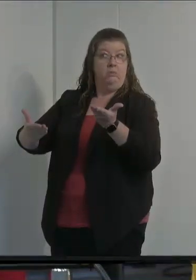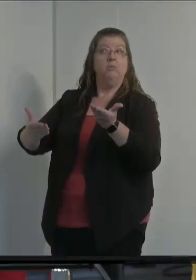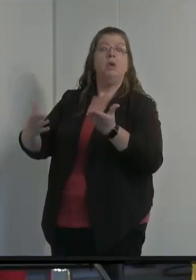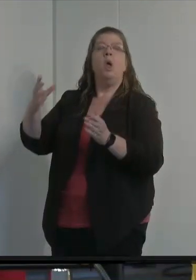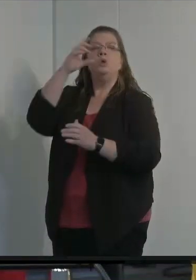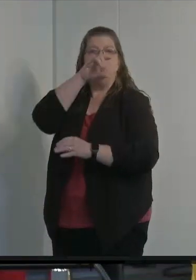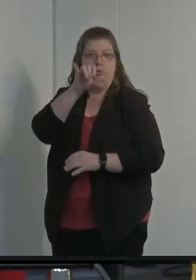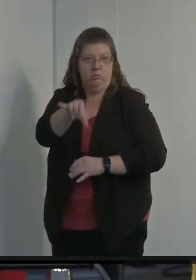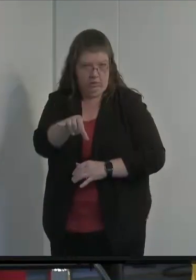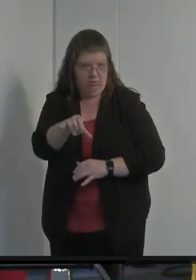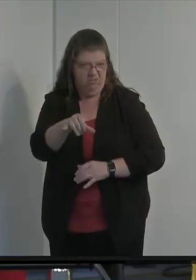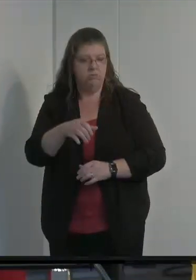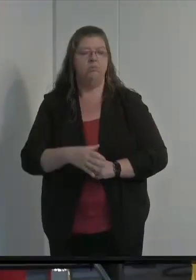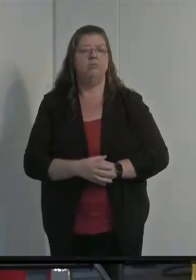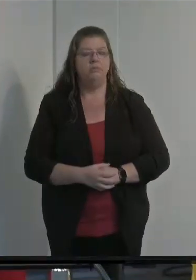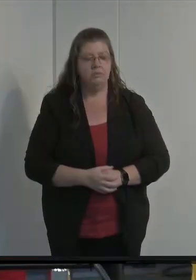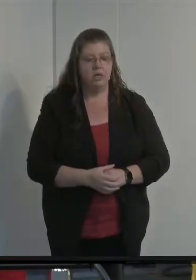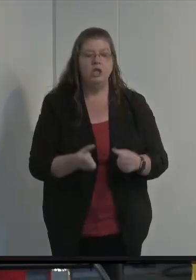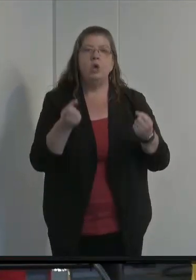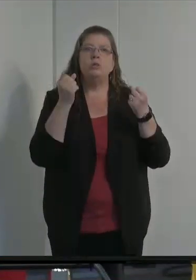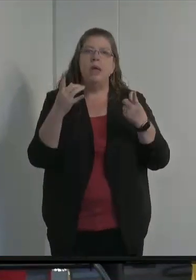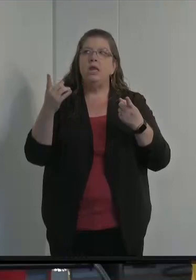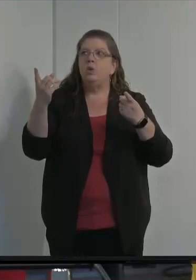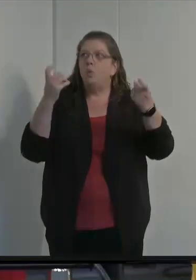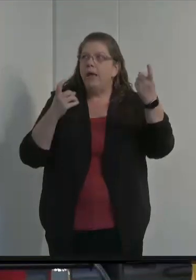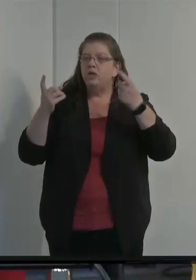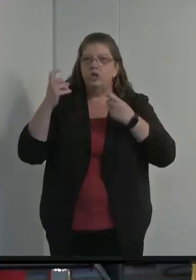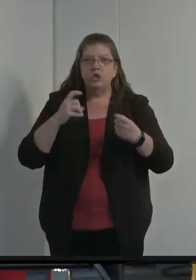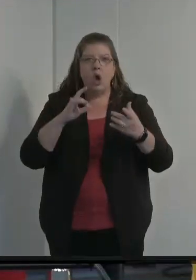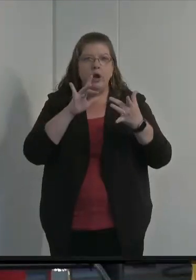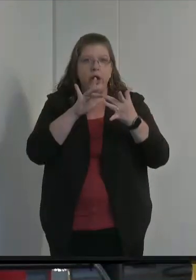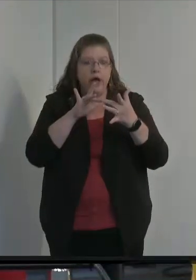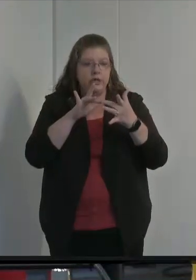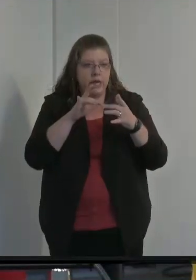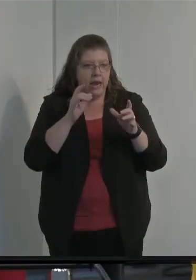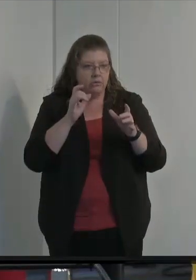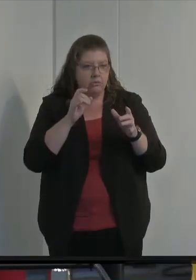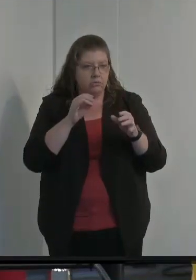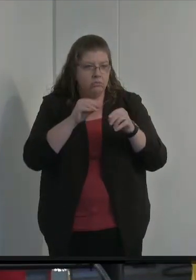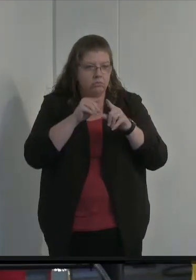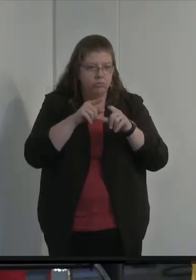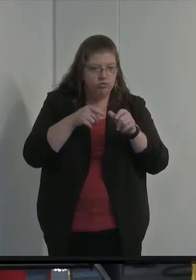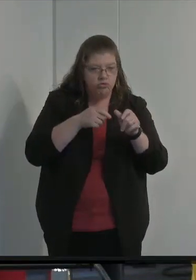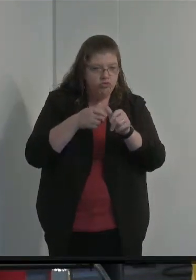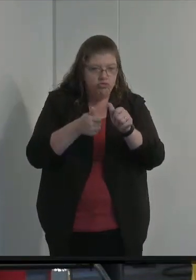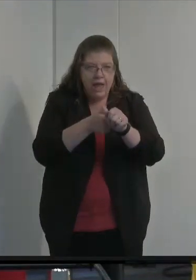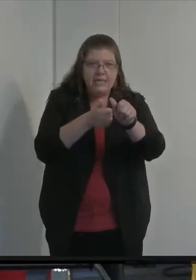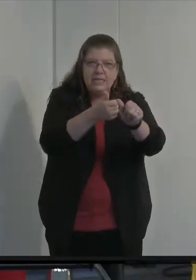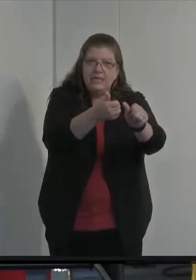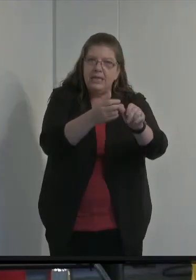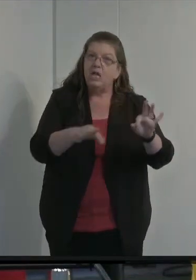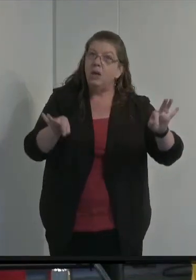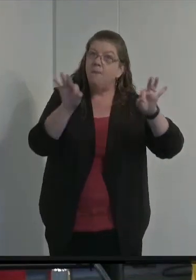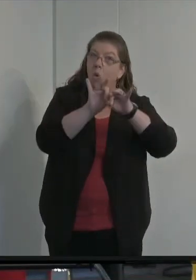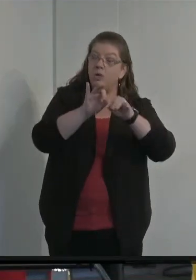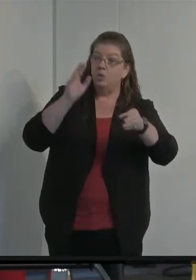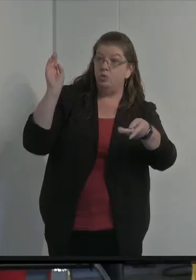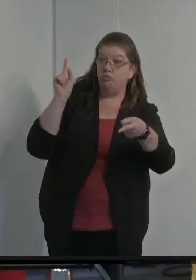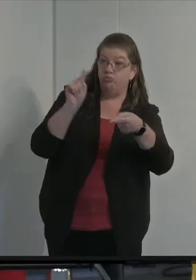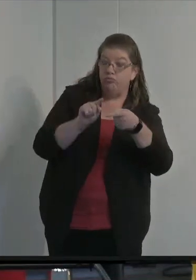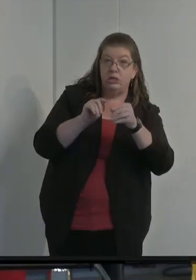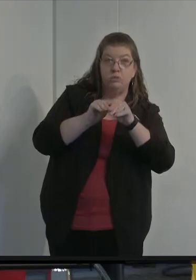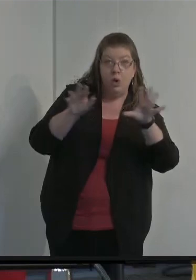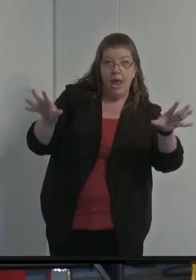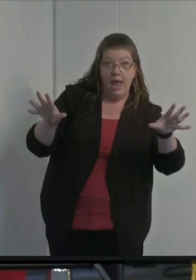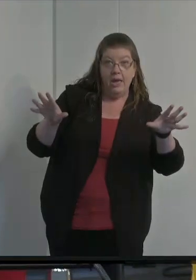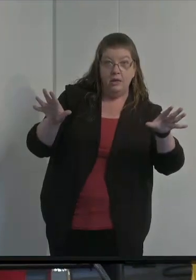As there are many questions on contact tracing, and because this is such an important part of stopping the spread of